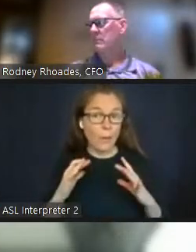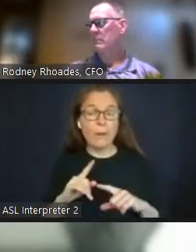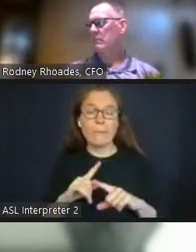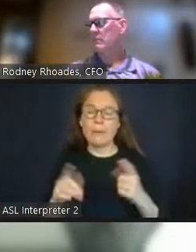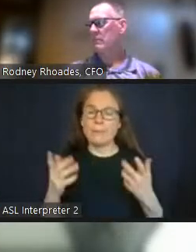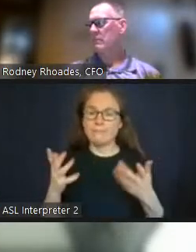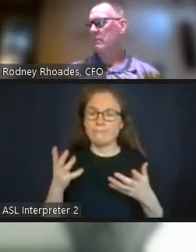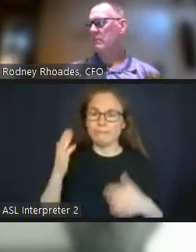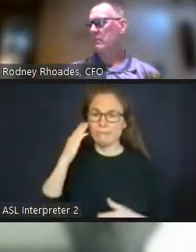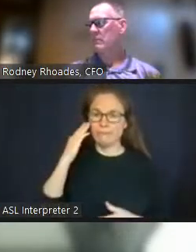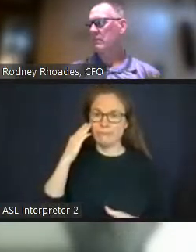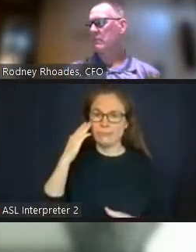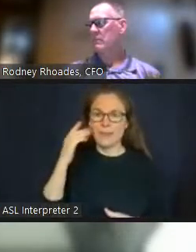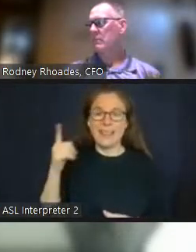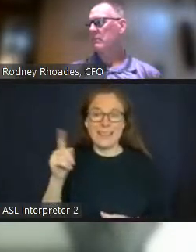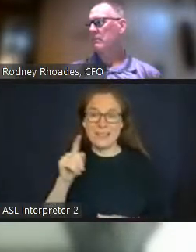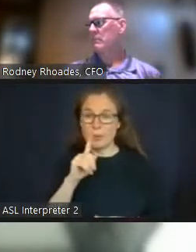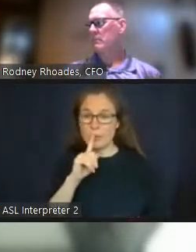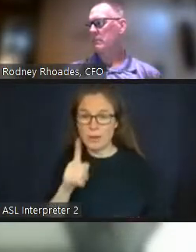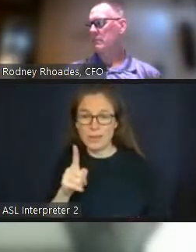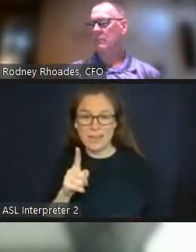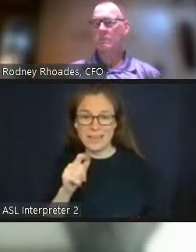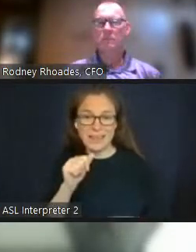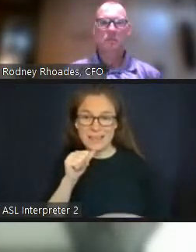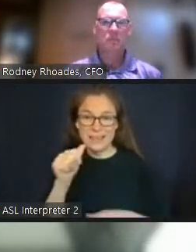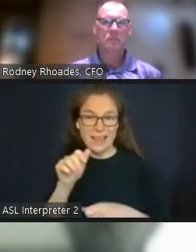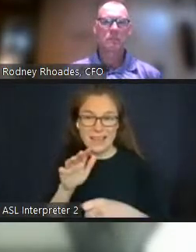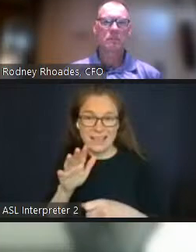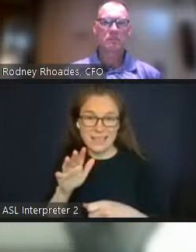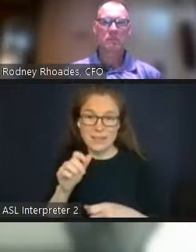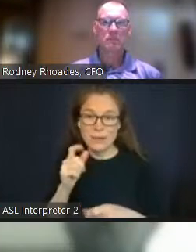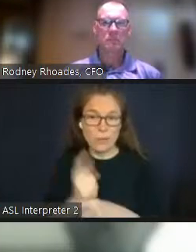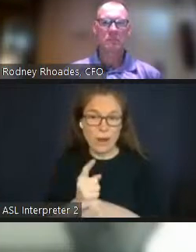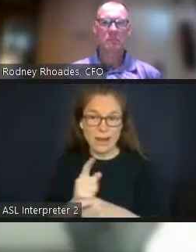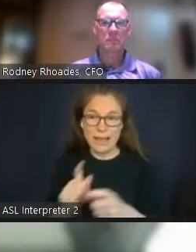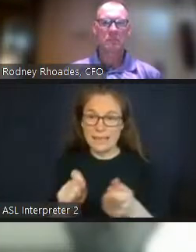is an underreport of our actual investments in equity.